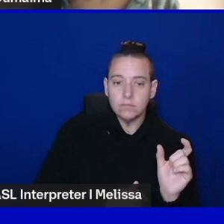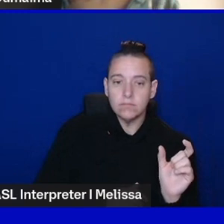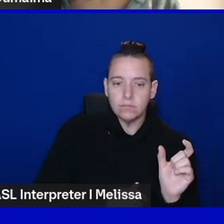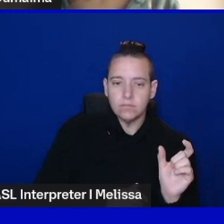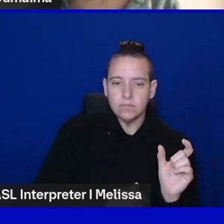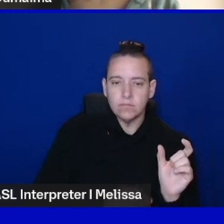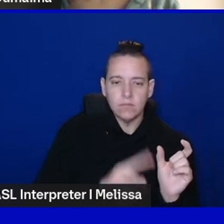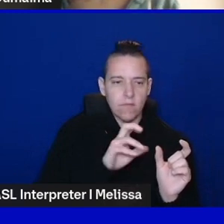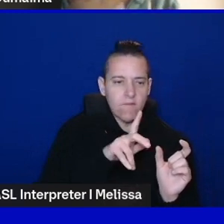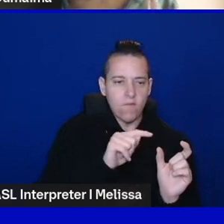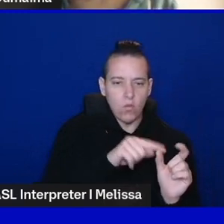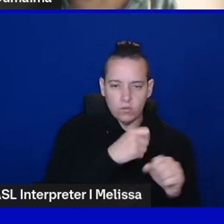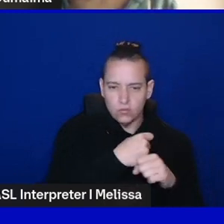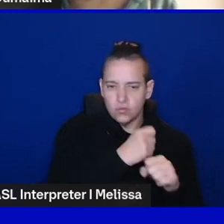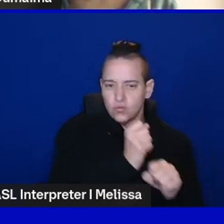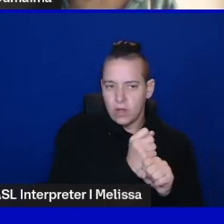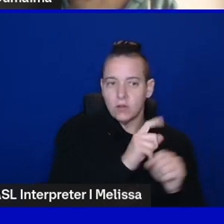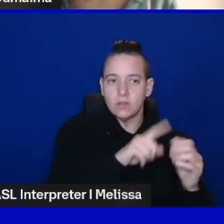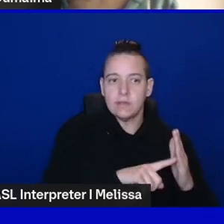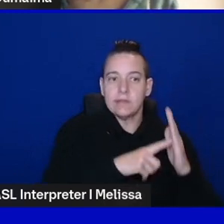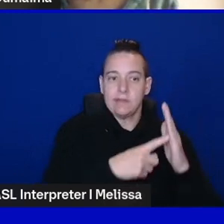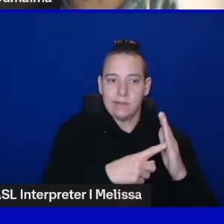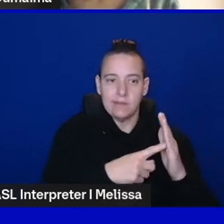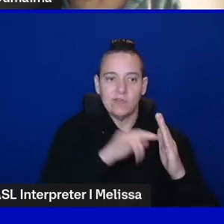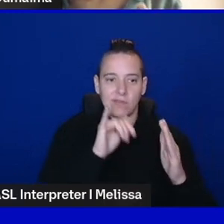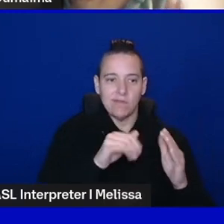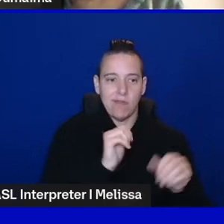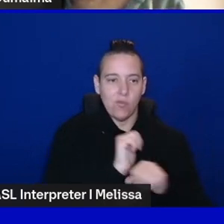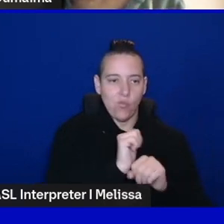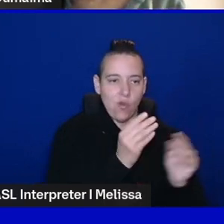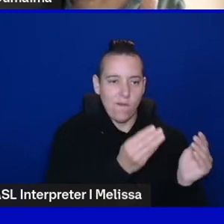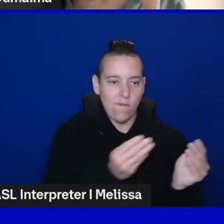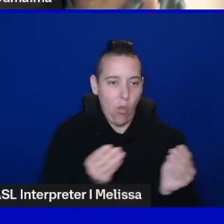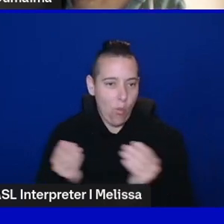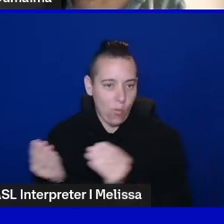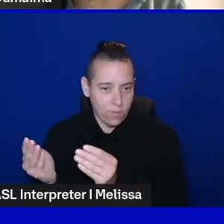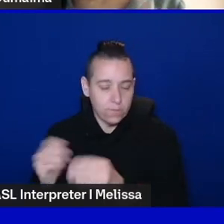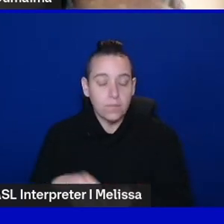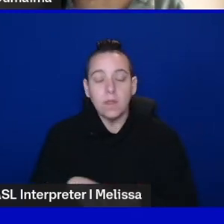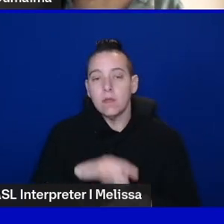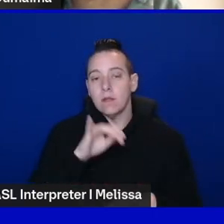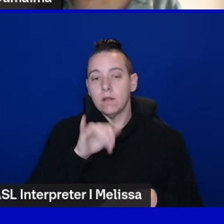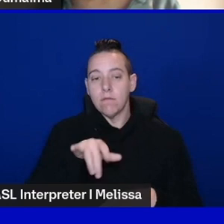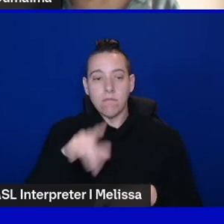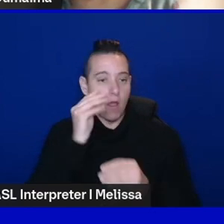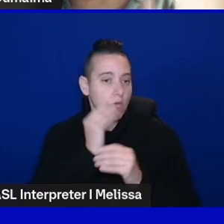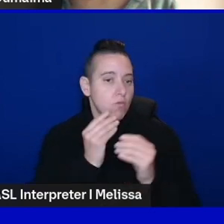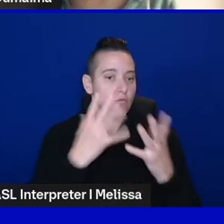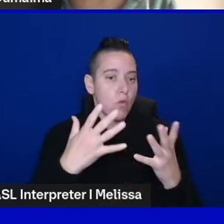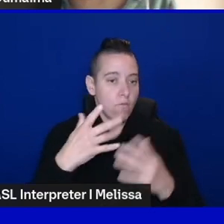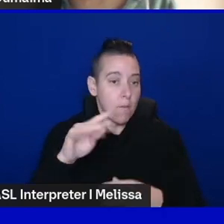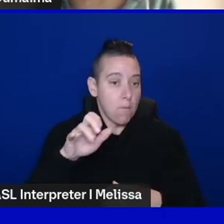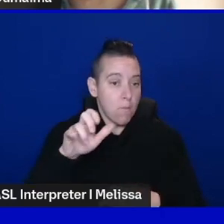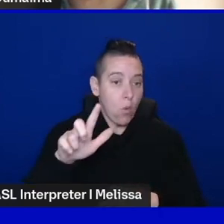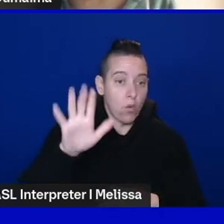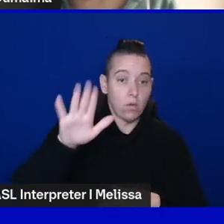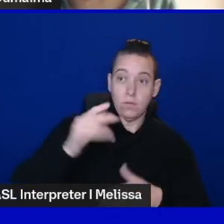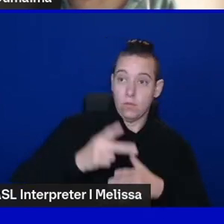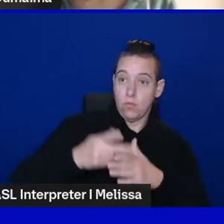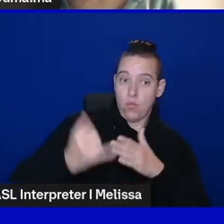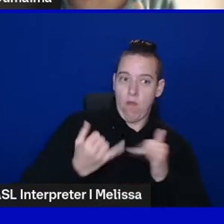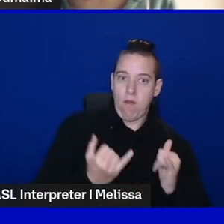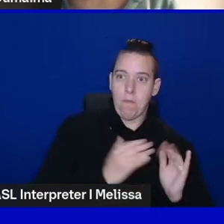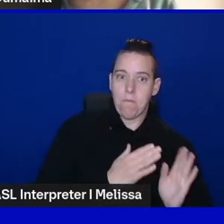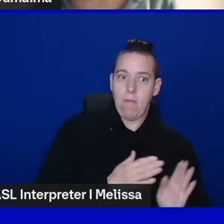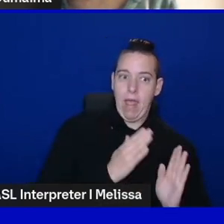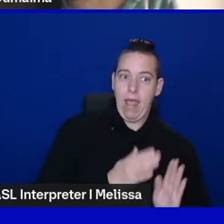of Vault creation, which initiates the workflow. So this service actually notifies the portal that a project is in the planned stage.